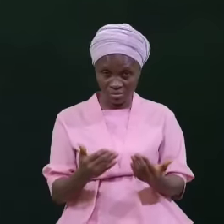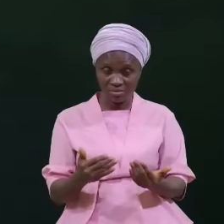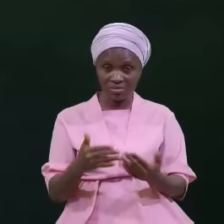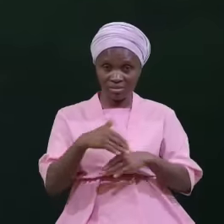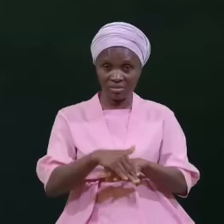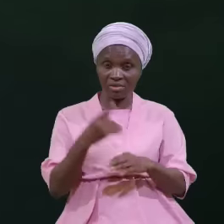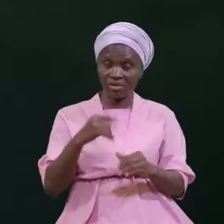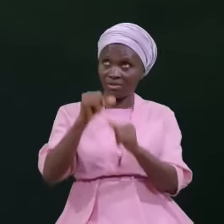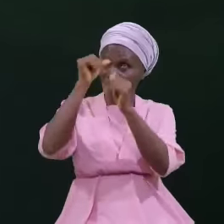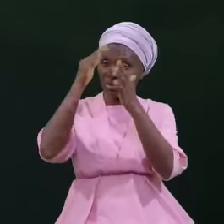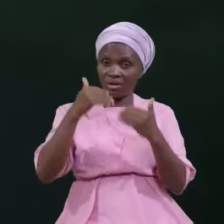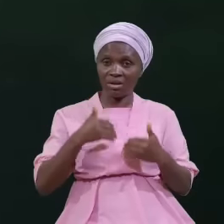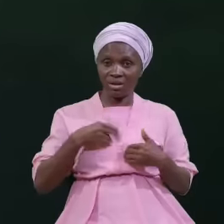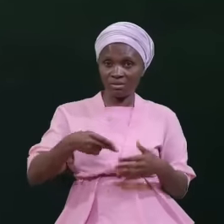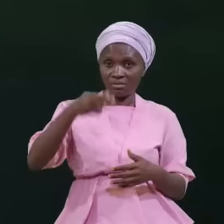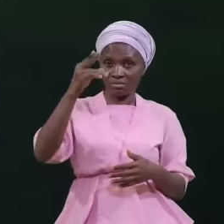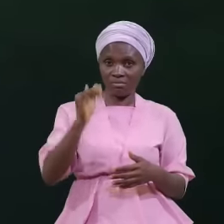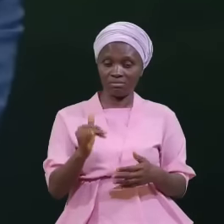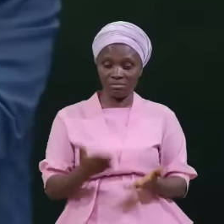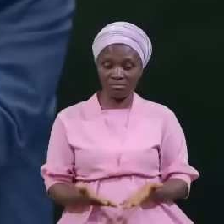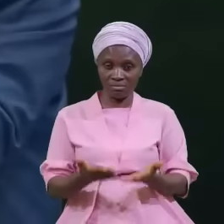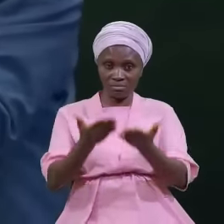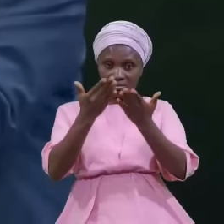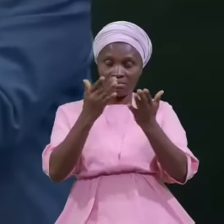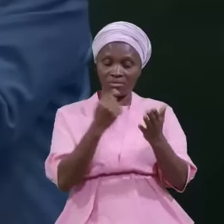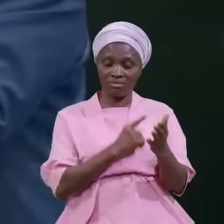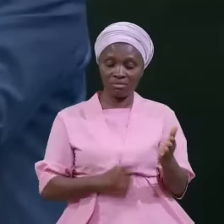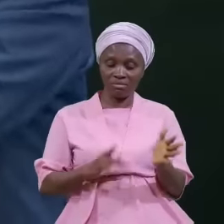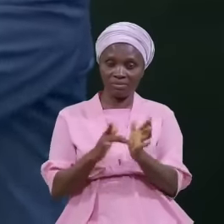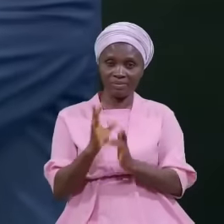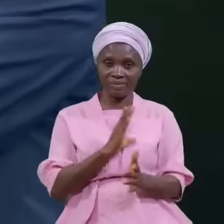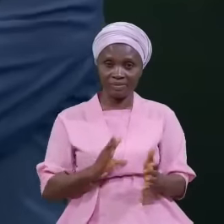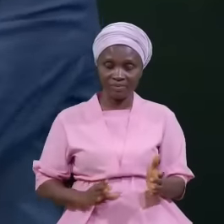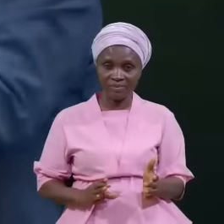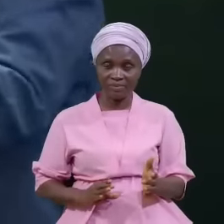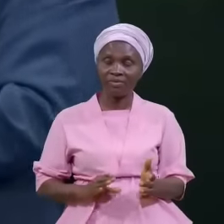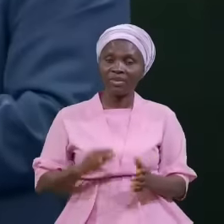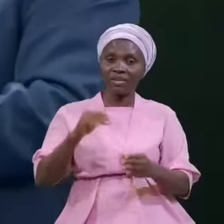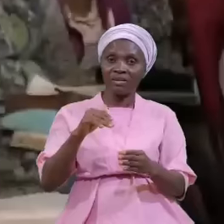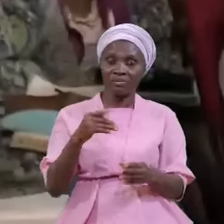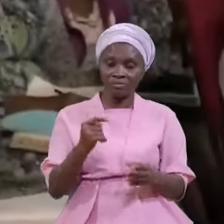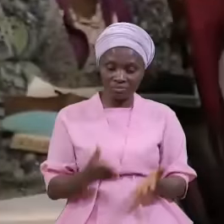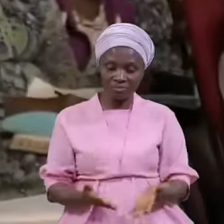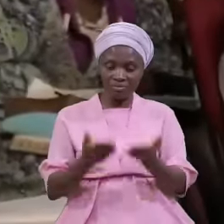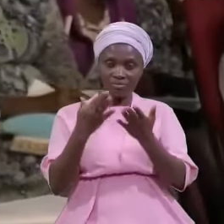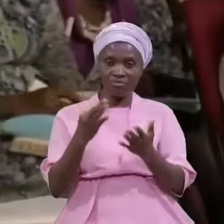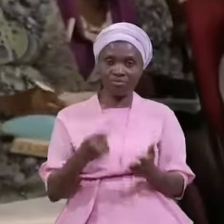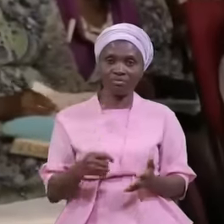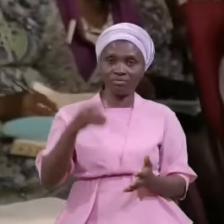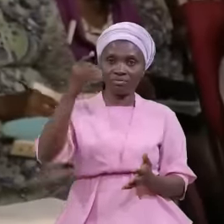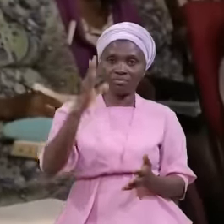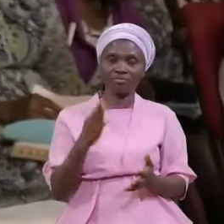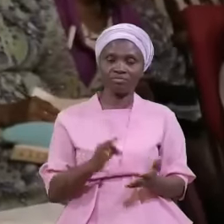highly exalted the Lord Jesus Christ, the exaltation of the God of glory. Number two is